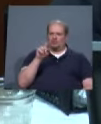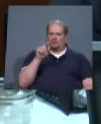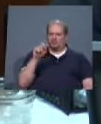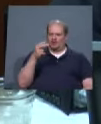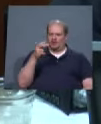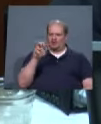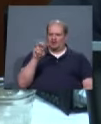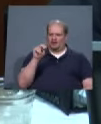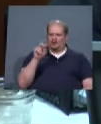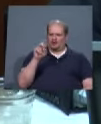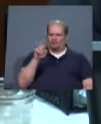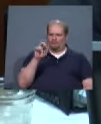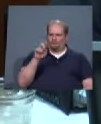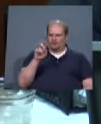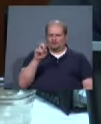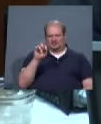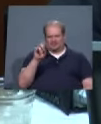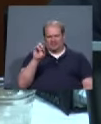I was talking about.